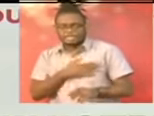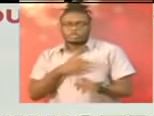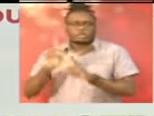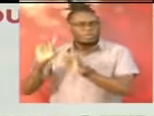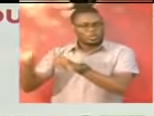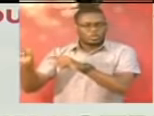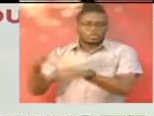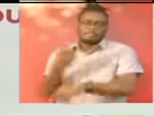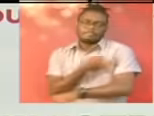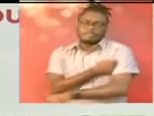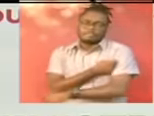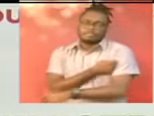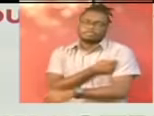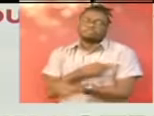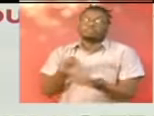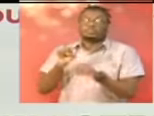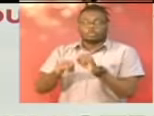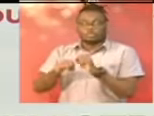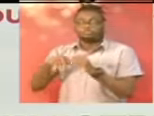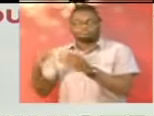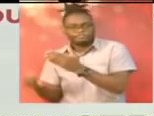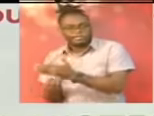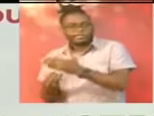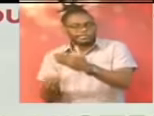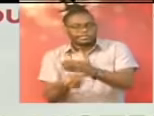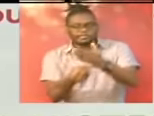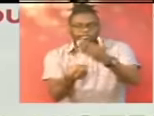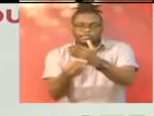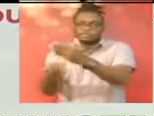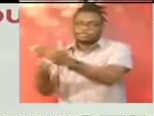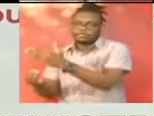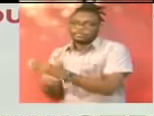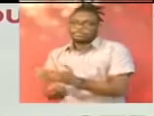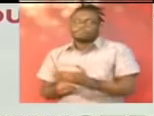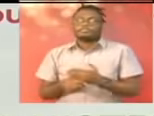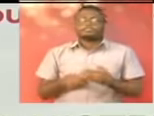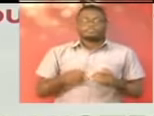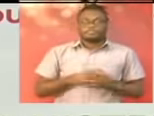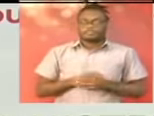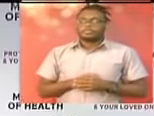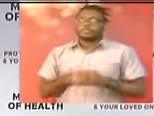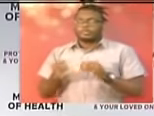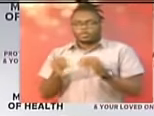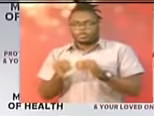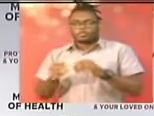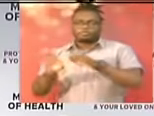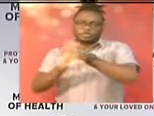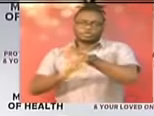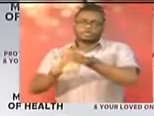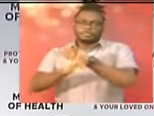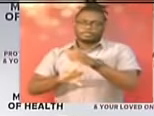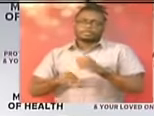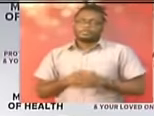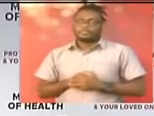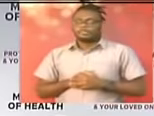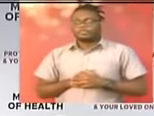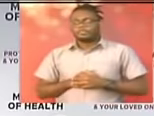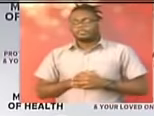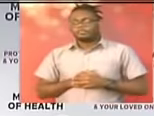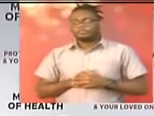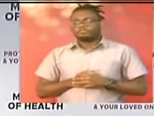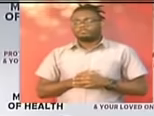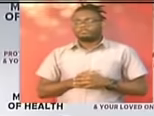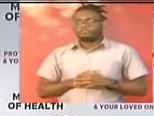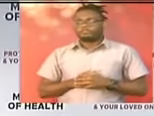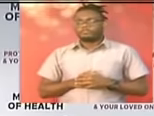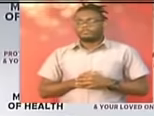of risk reduction and protection to the entire population. Mr. Alexander? I'm not sure if Mr. Siram Singh